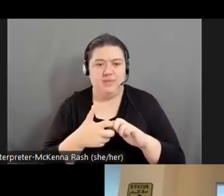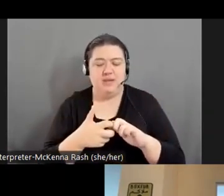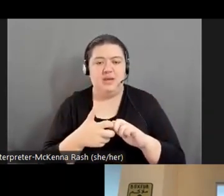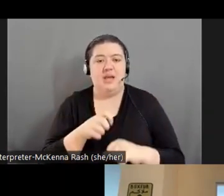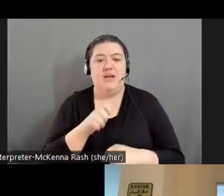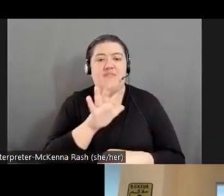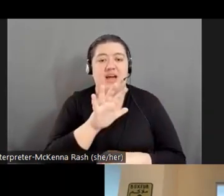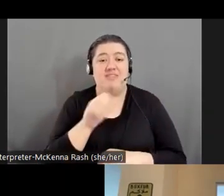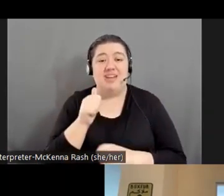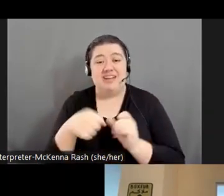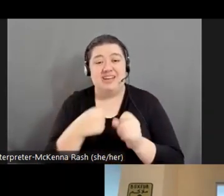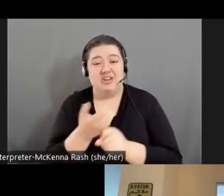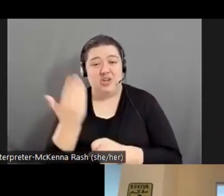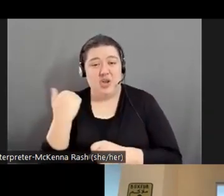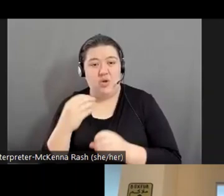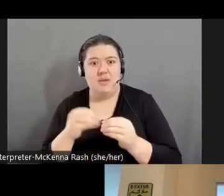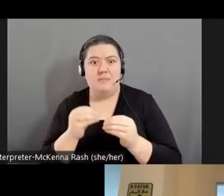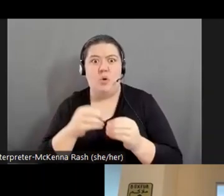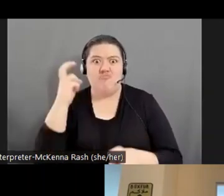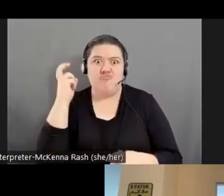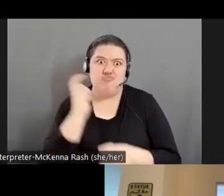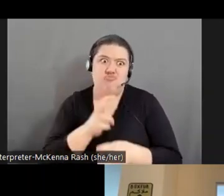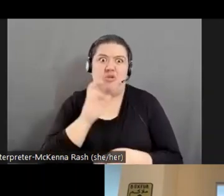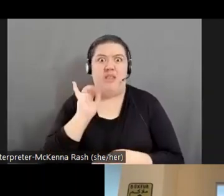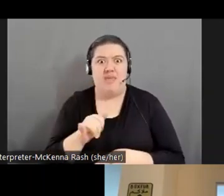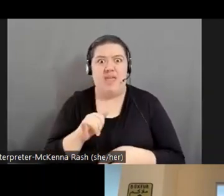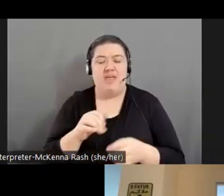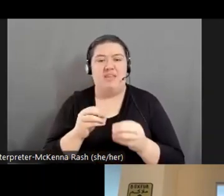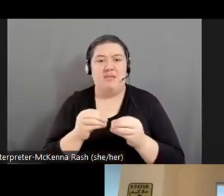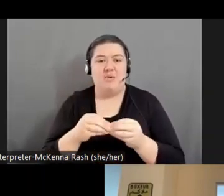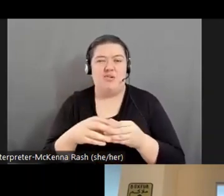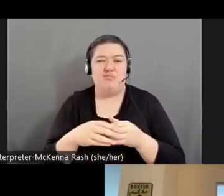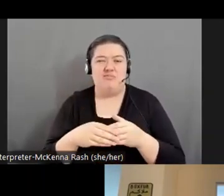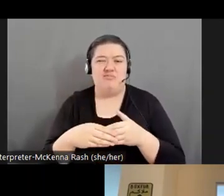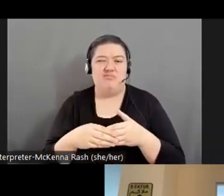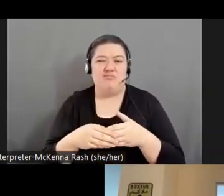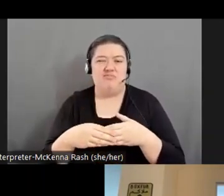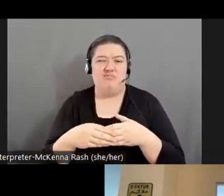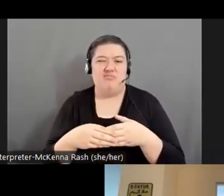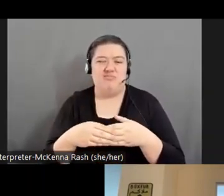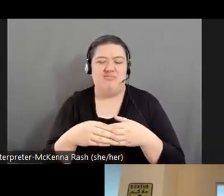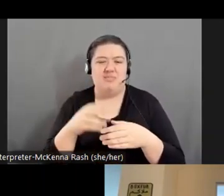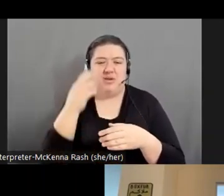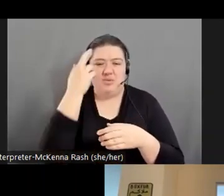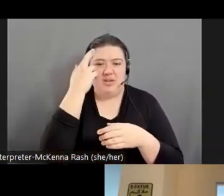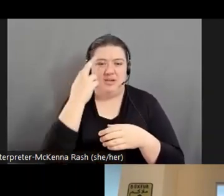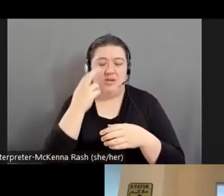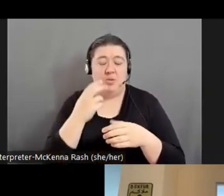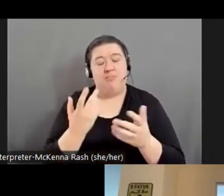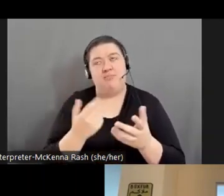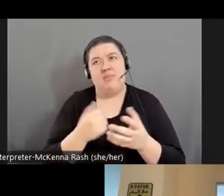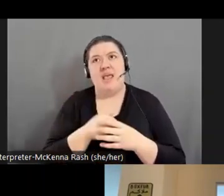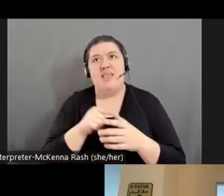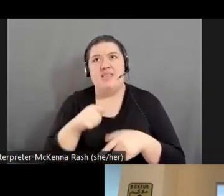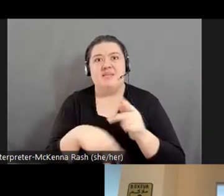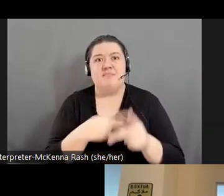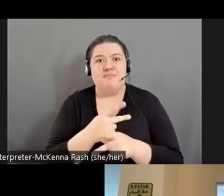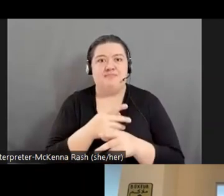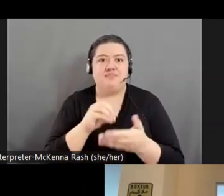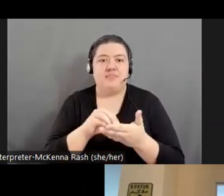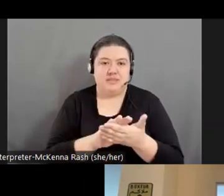5-10 years ago, they were much harsher on this. They've gotten a lot more lenient as they've realized, well, first of all, as this kind of